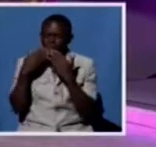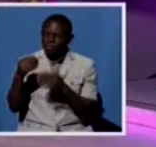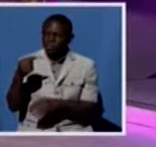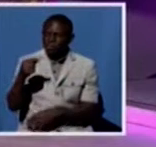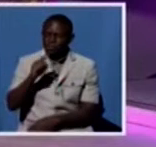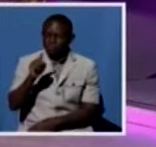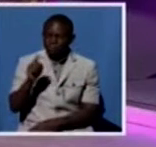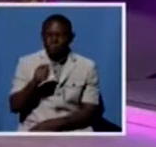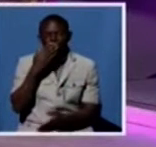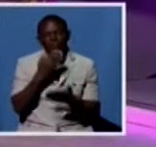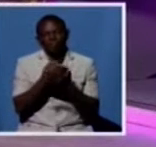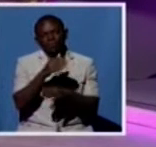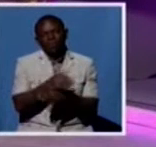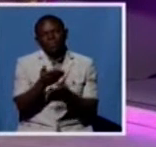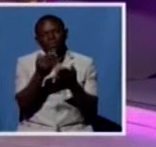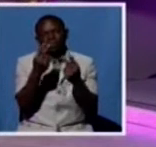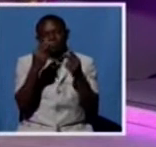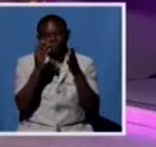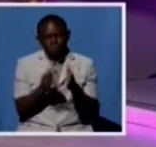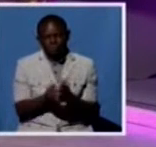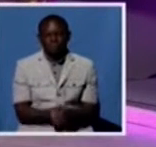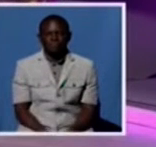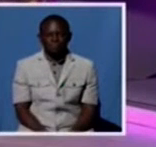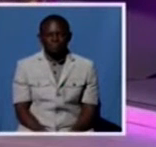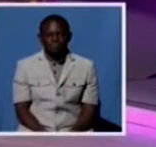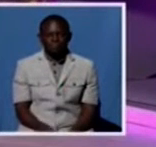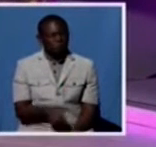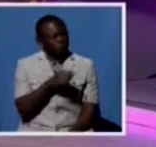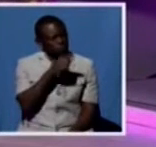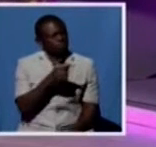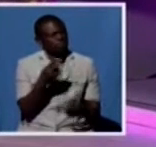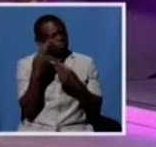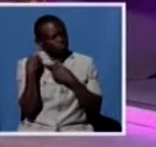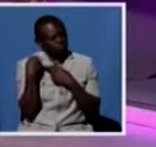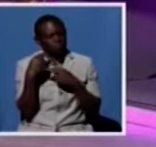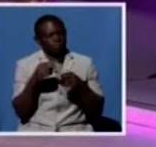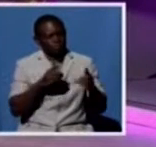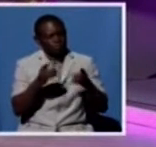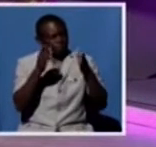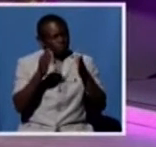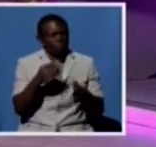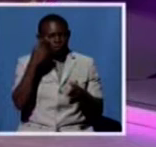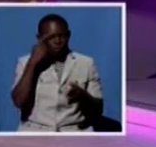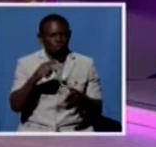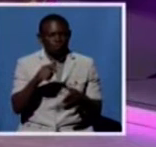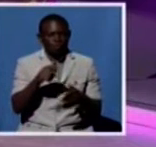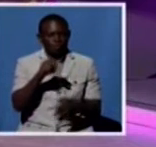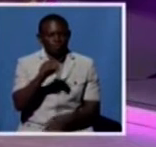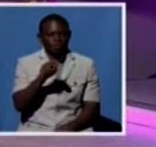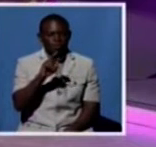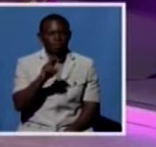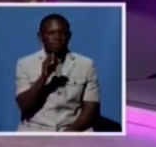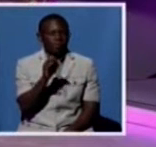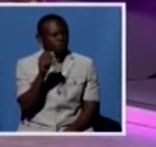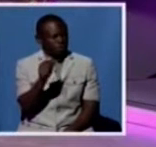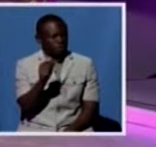and good evening, viewers. Now, you're running a very important institution, well known for toll gates, I guess, but